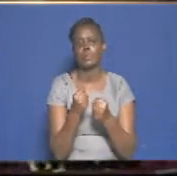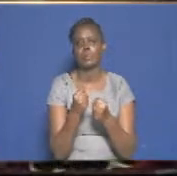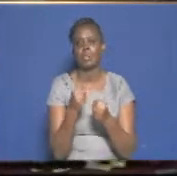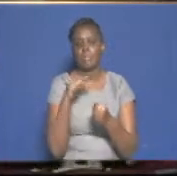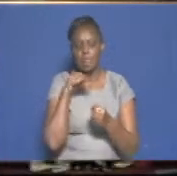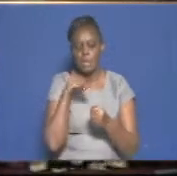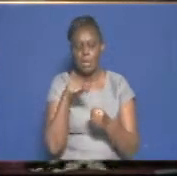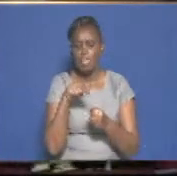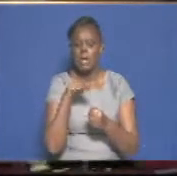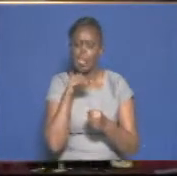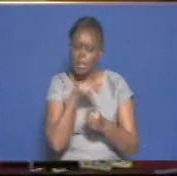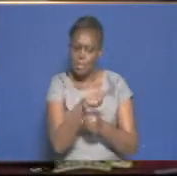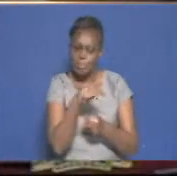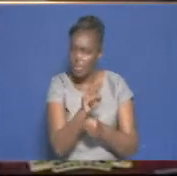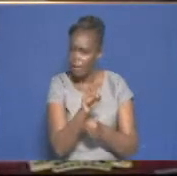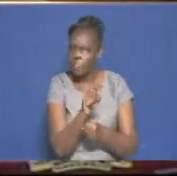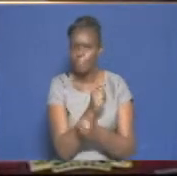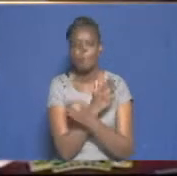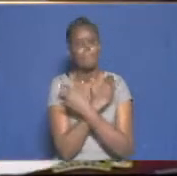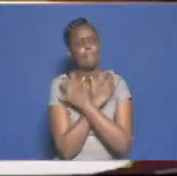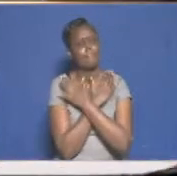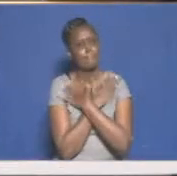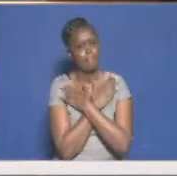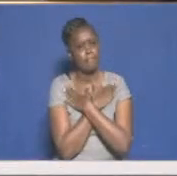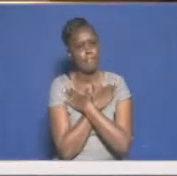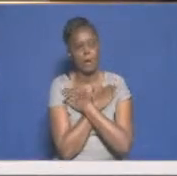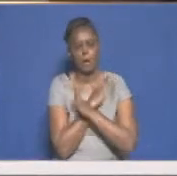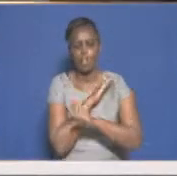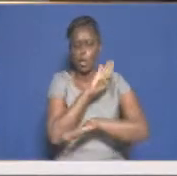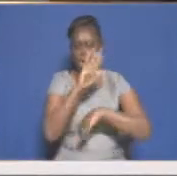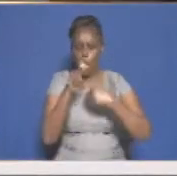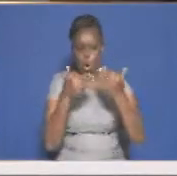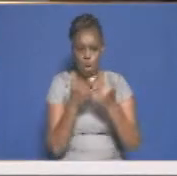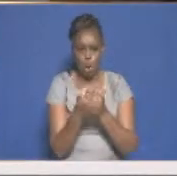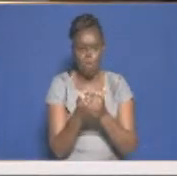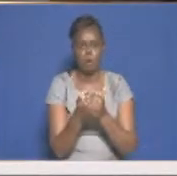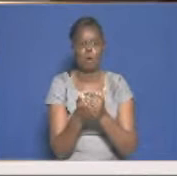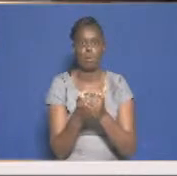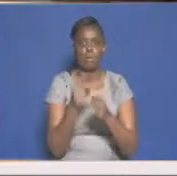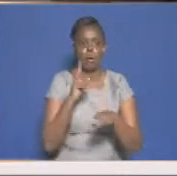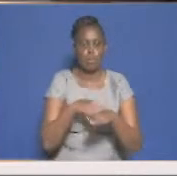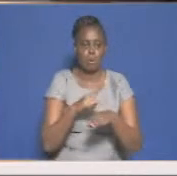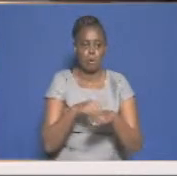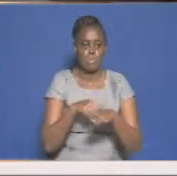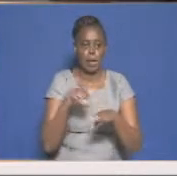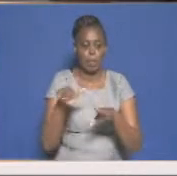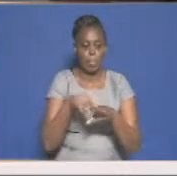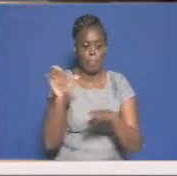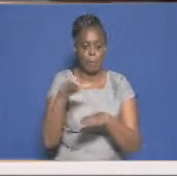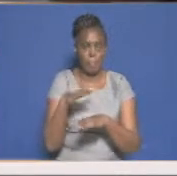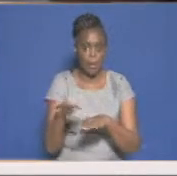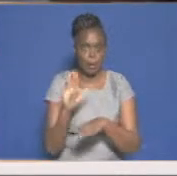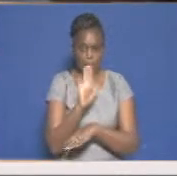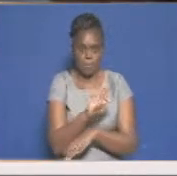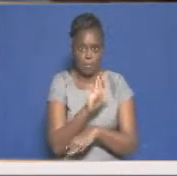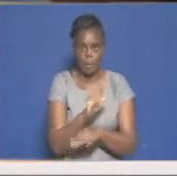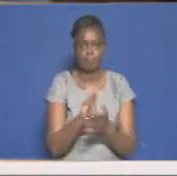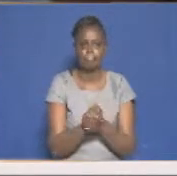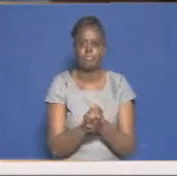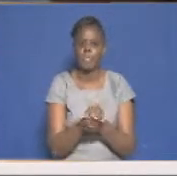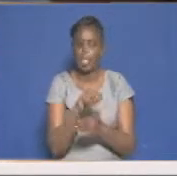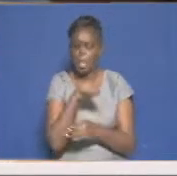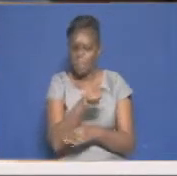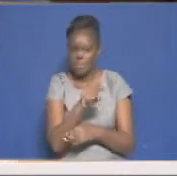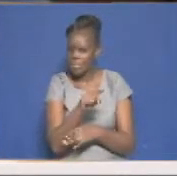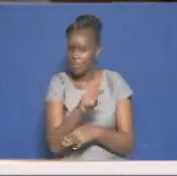to everybody, to all members of Parliament, Mr. Speaker, during his time as a member of Parliament. He was a team